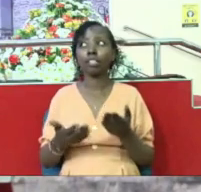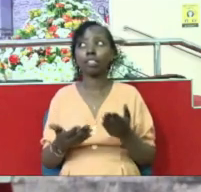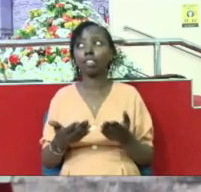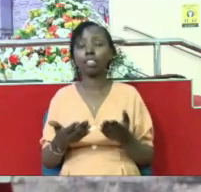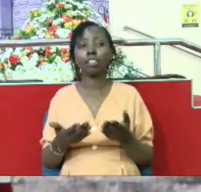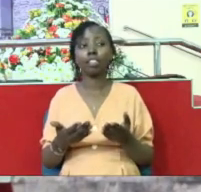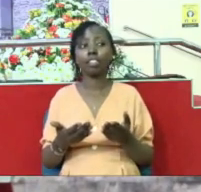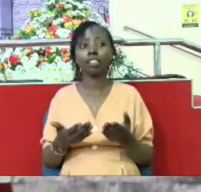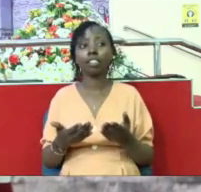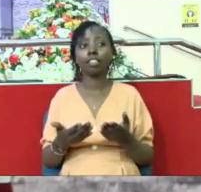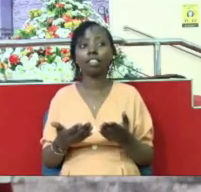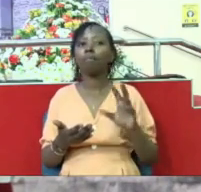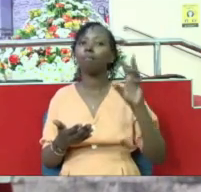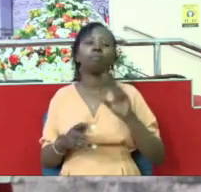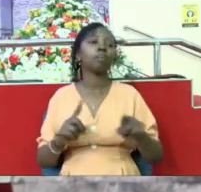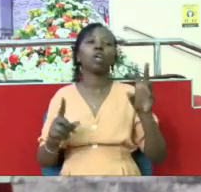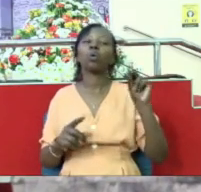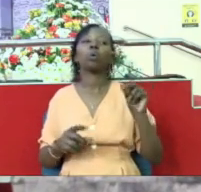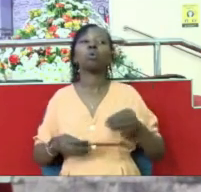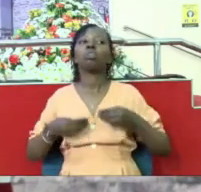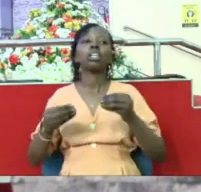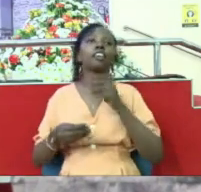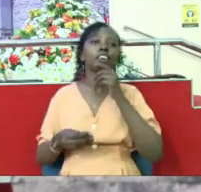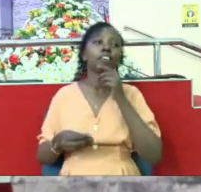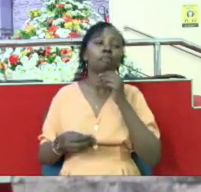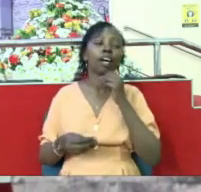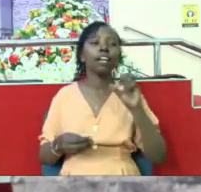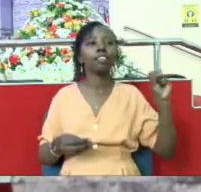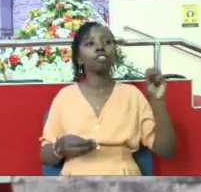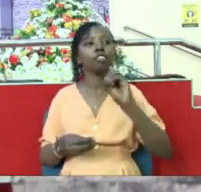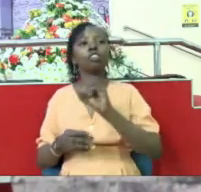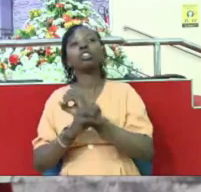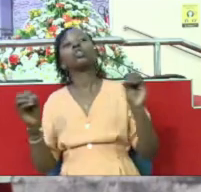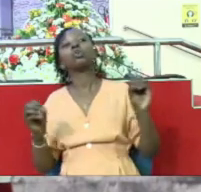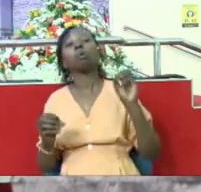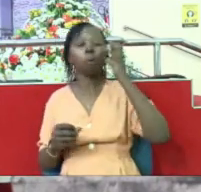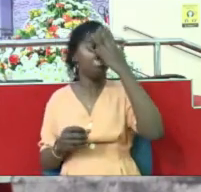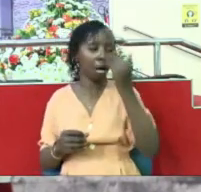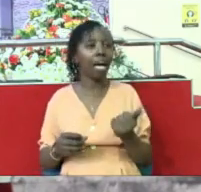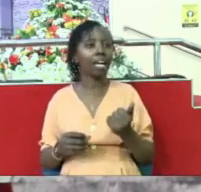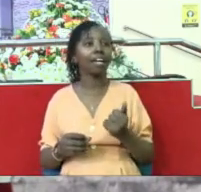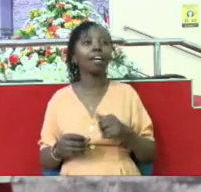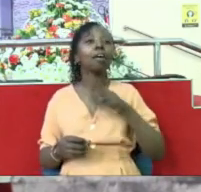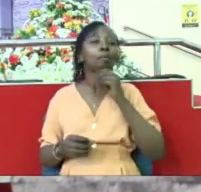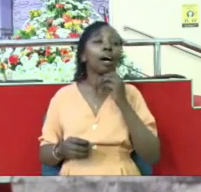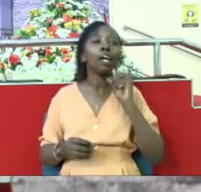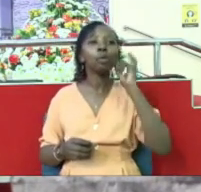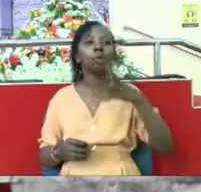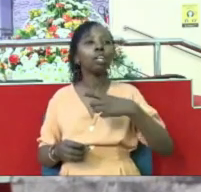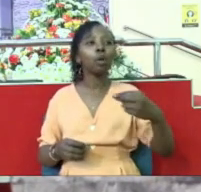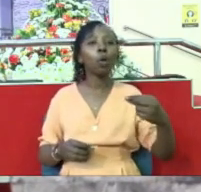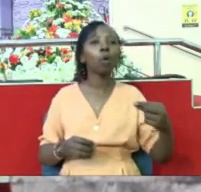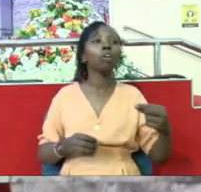musipewe. Mutaenda kukunywa chai pale na niwe peke yako. Mama ataichorea. A woman,